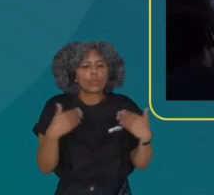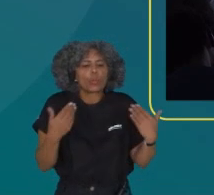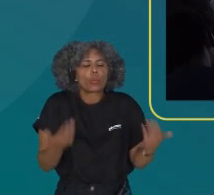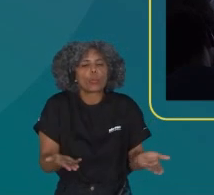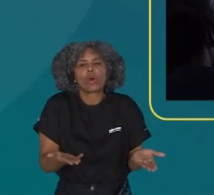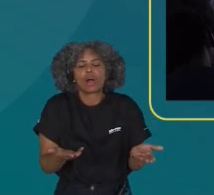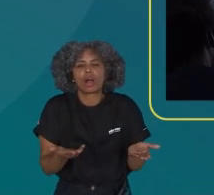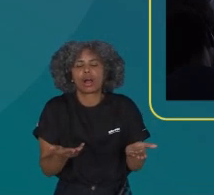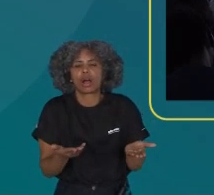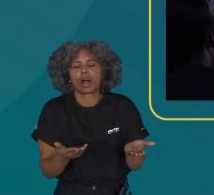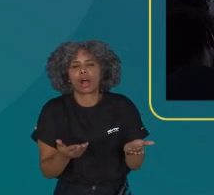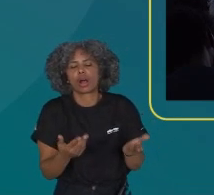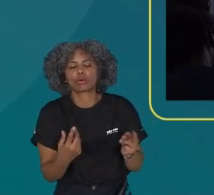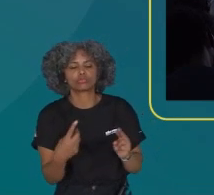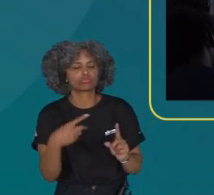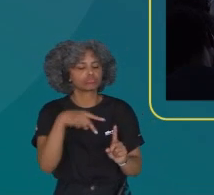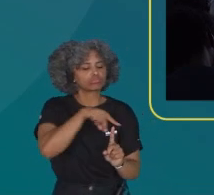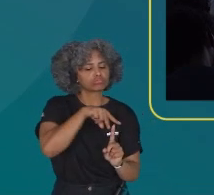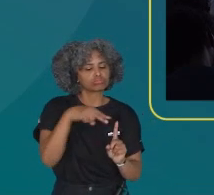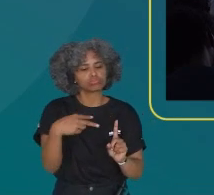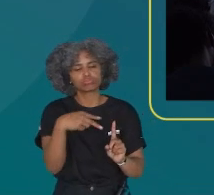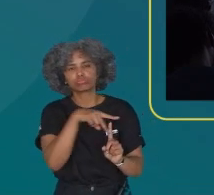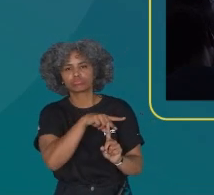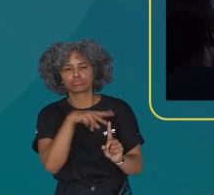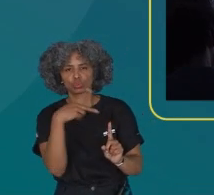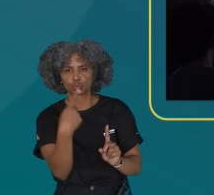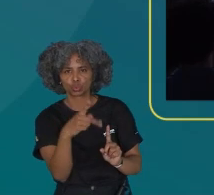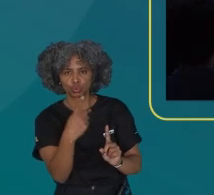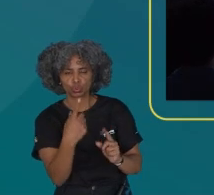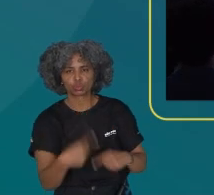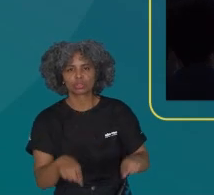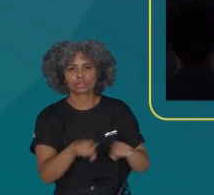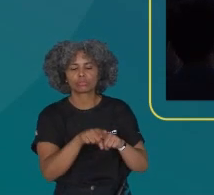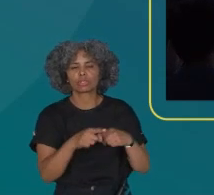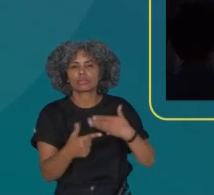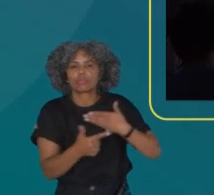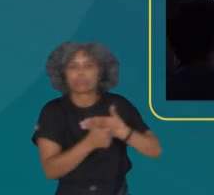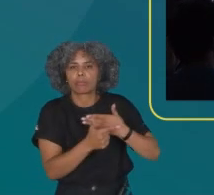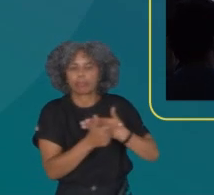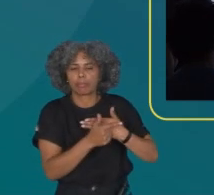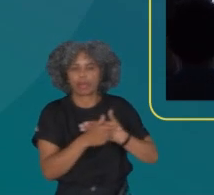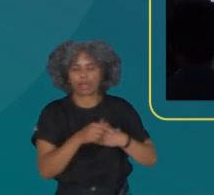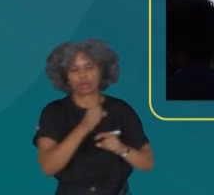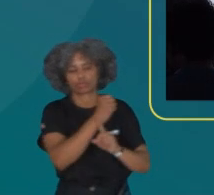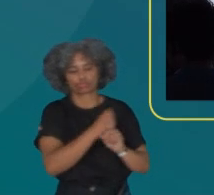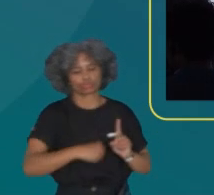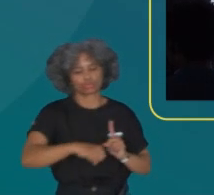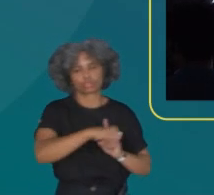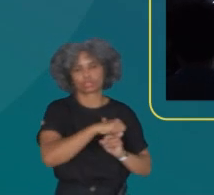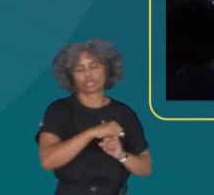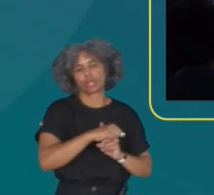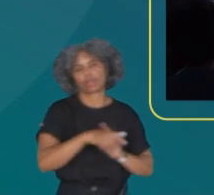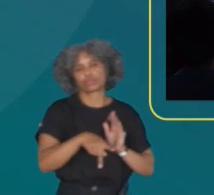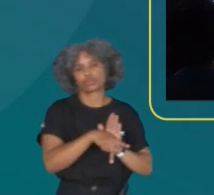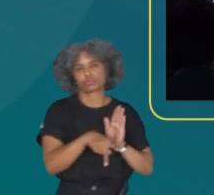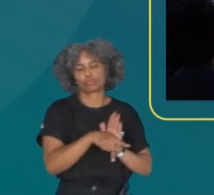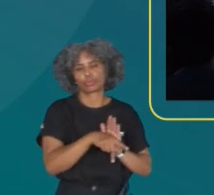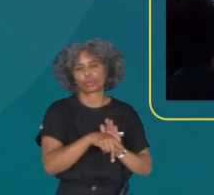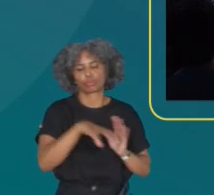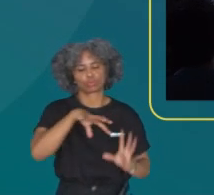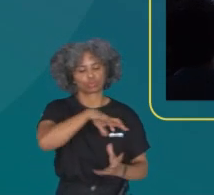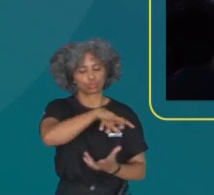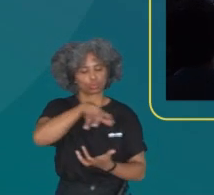in contributing to the implementation of global biodiversity targets? And also tell us what Montreal is doing,